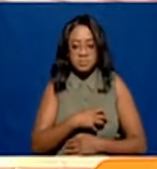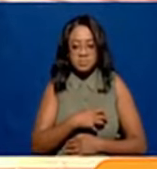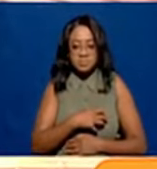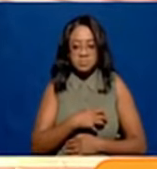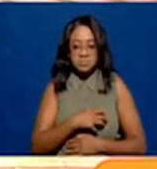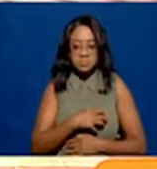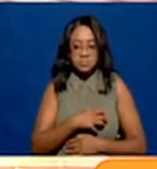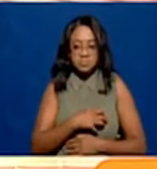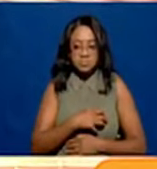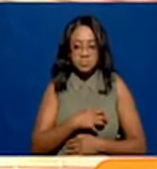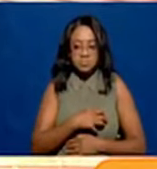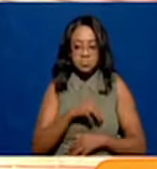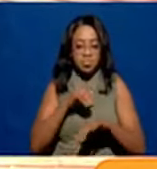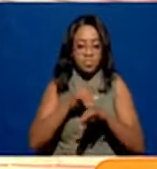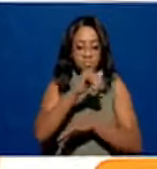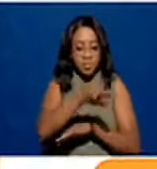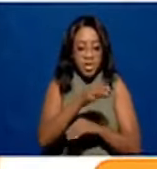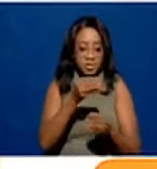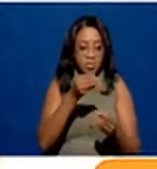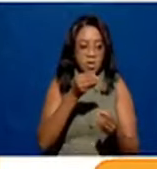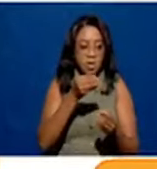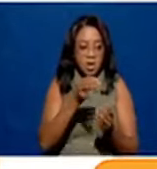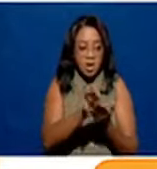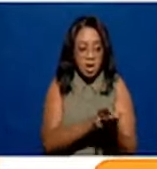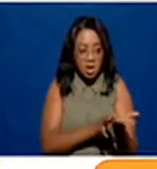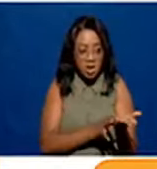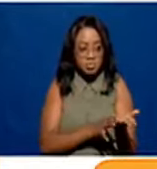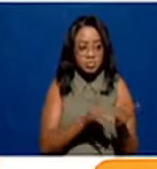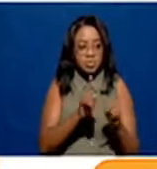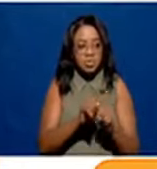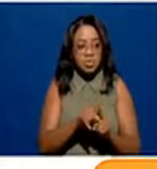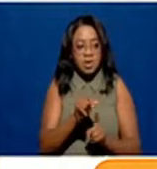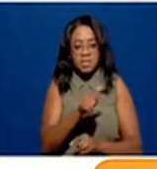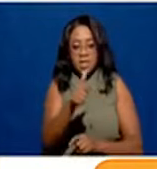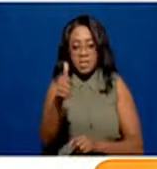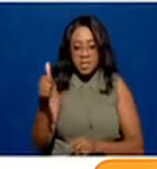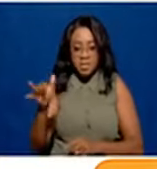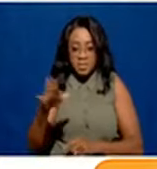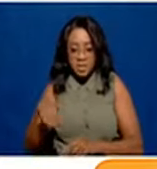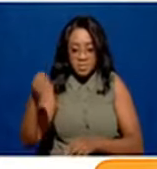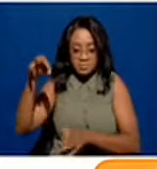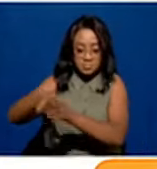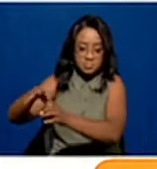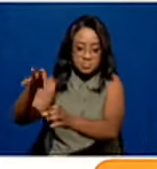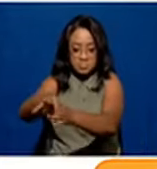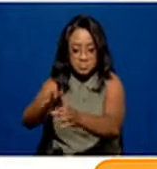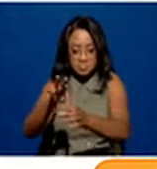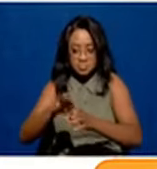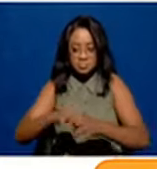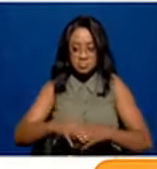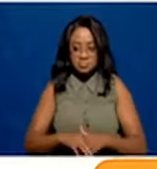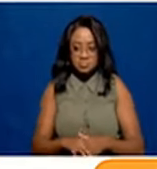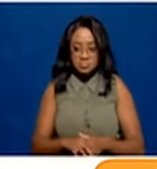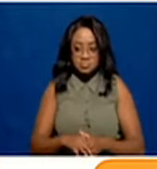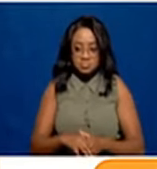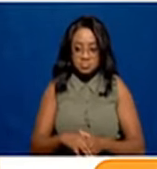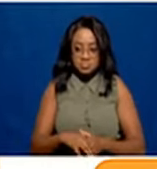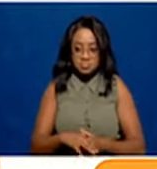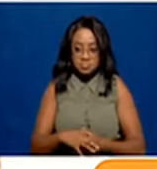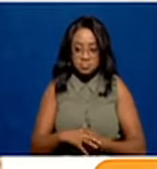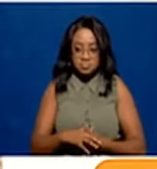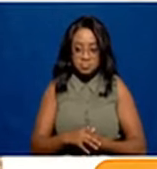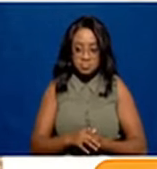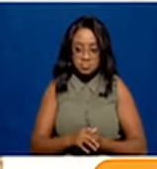into the account, or they drop it in the certain places that they can deposit money as they go in or as they go out. That has always